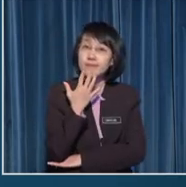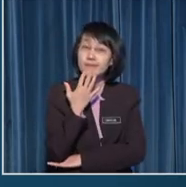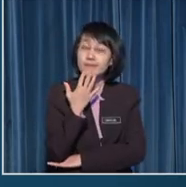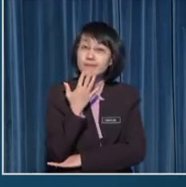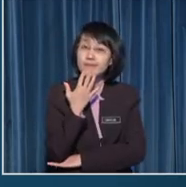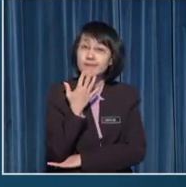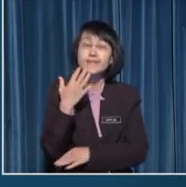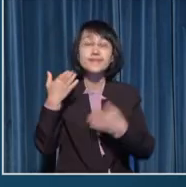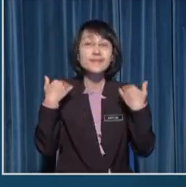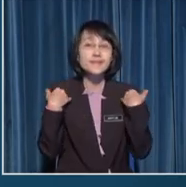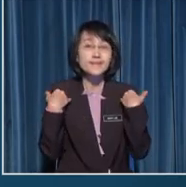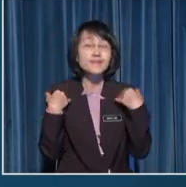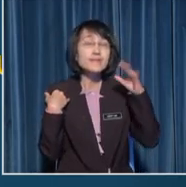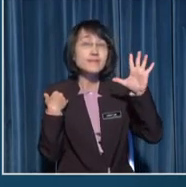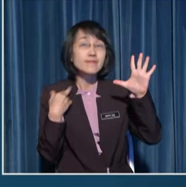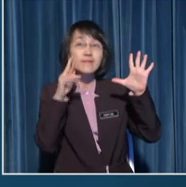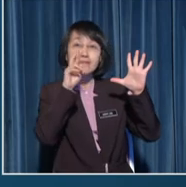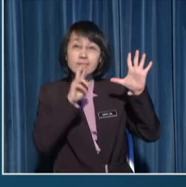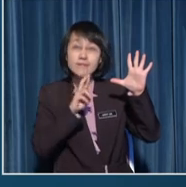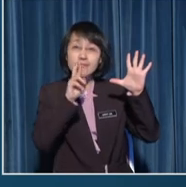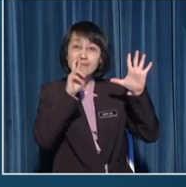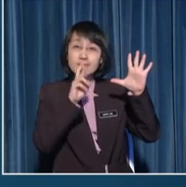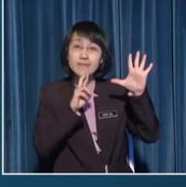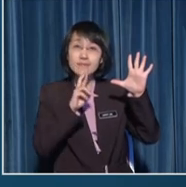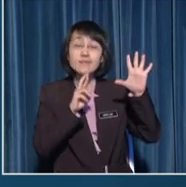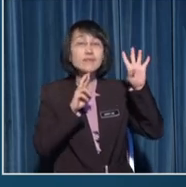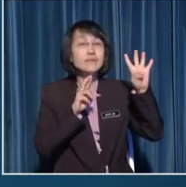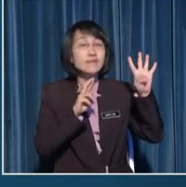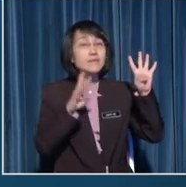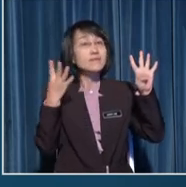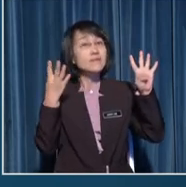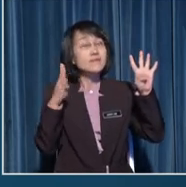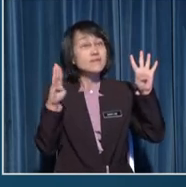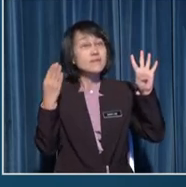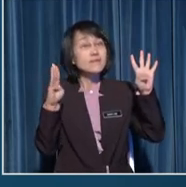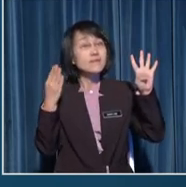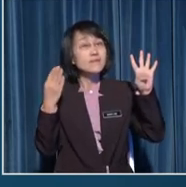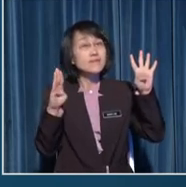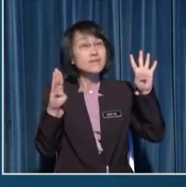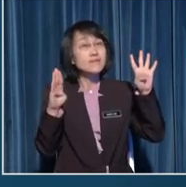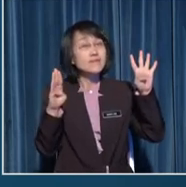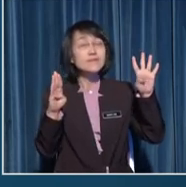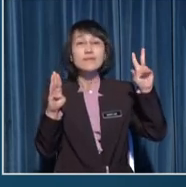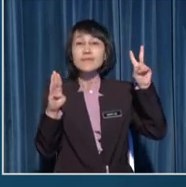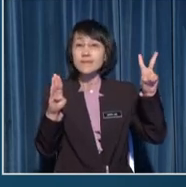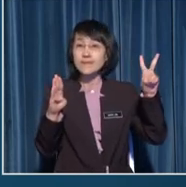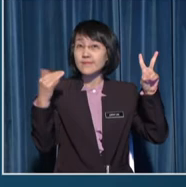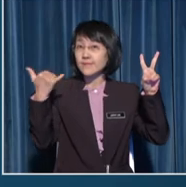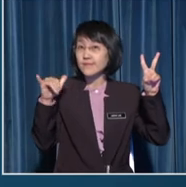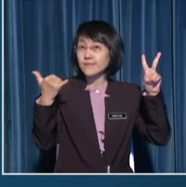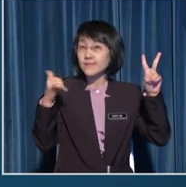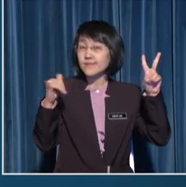You have 5 for red, 4 for blue, 2